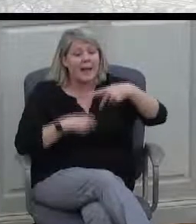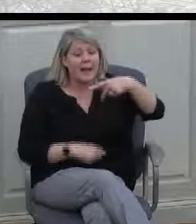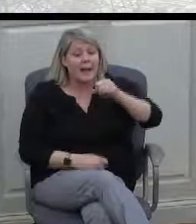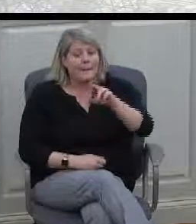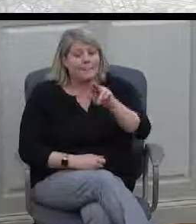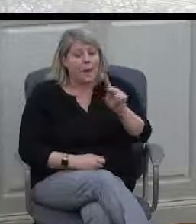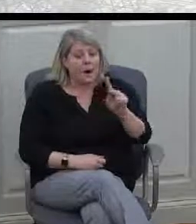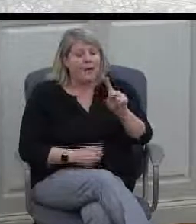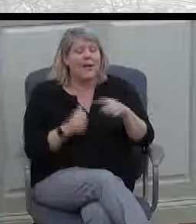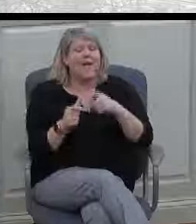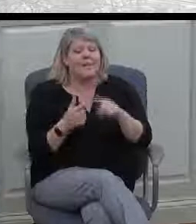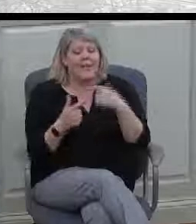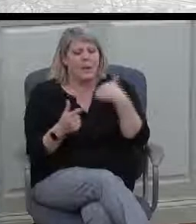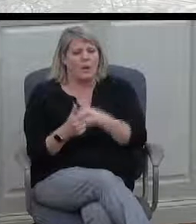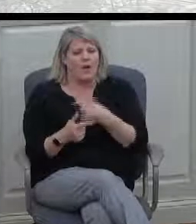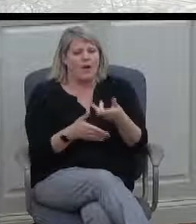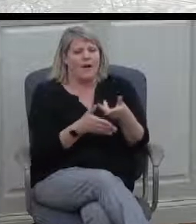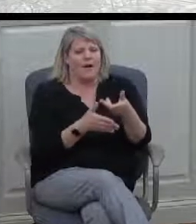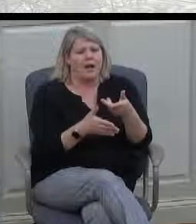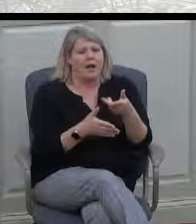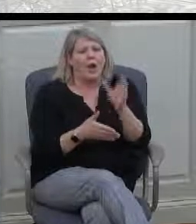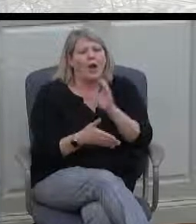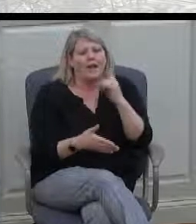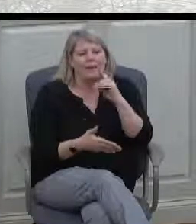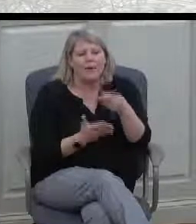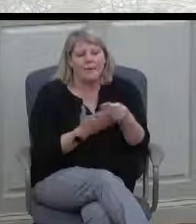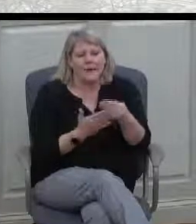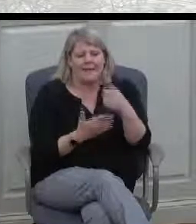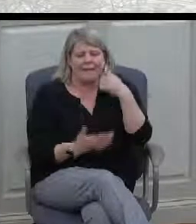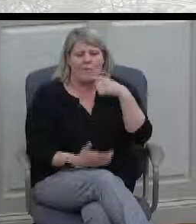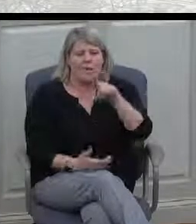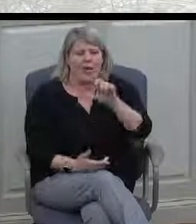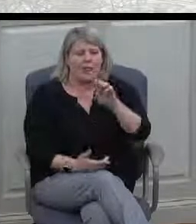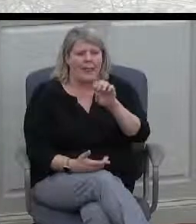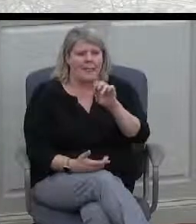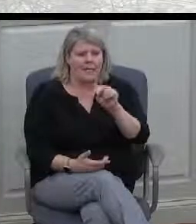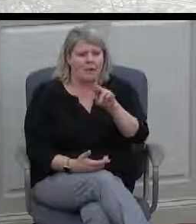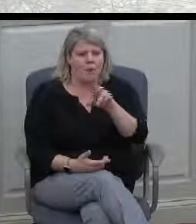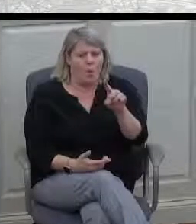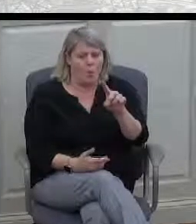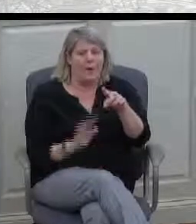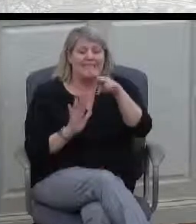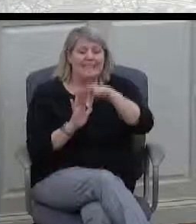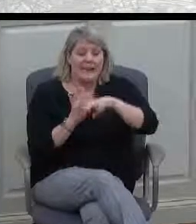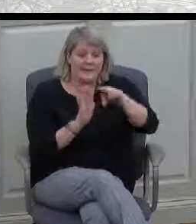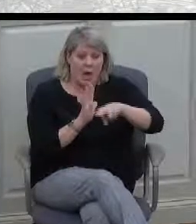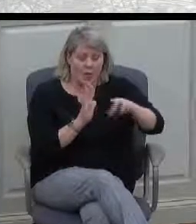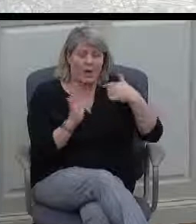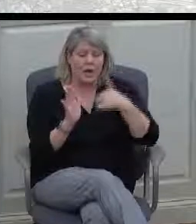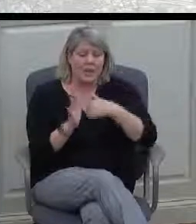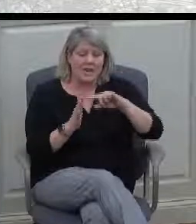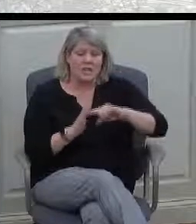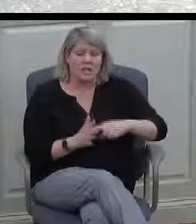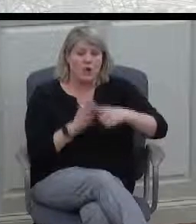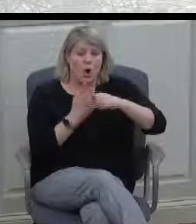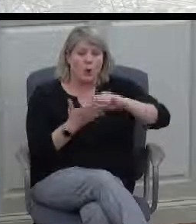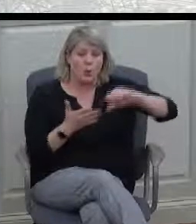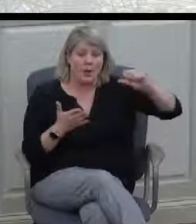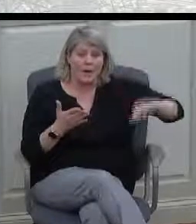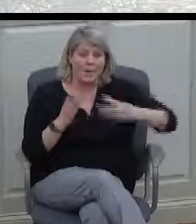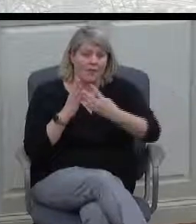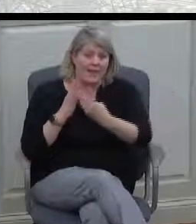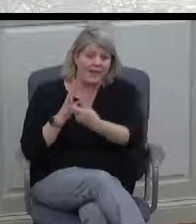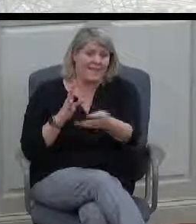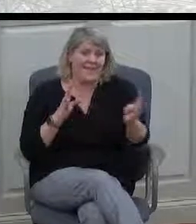for the Lebanon Road connection consistently. Cemeteries, we started removing the fence and some vegetation along the new First